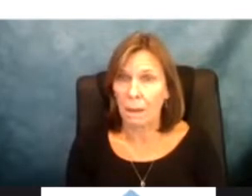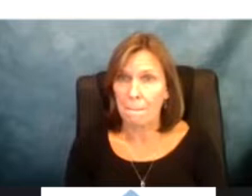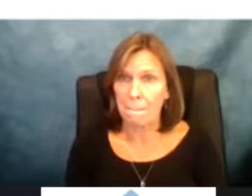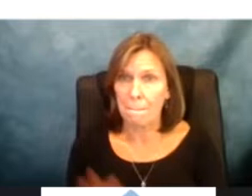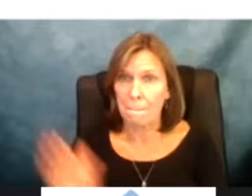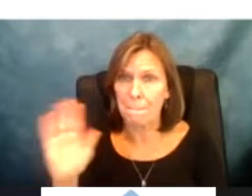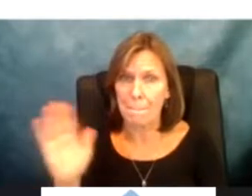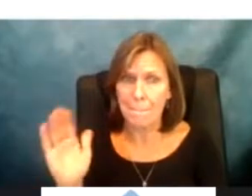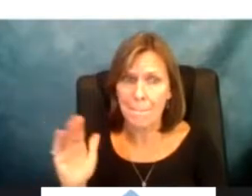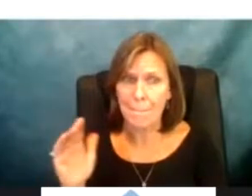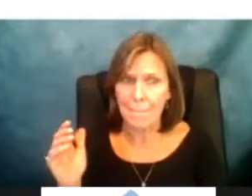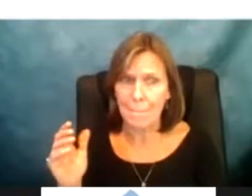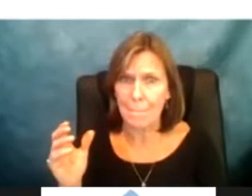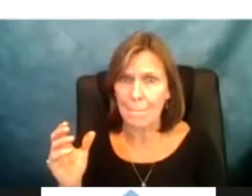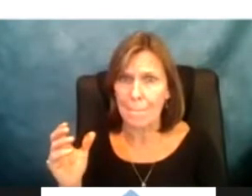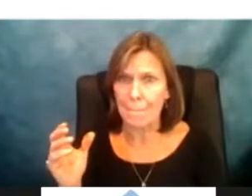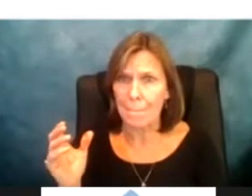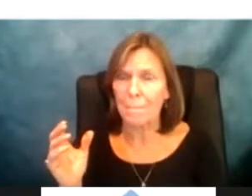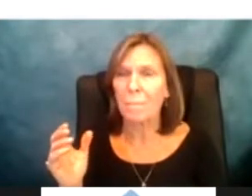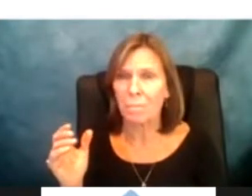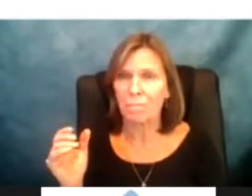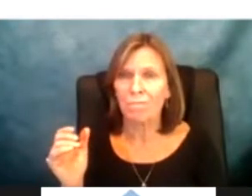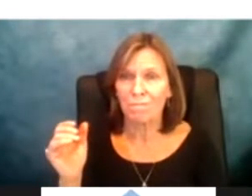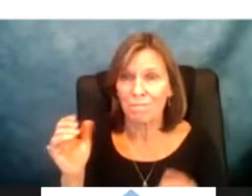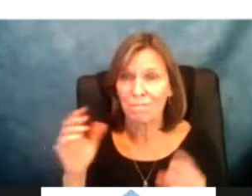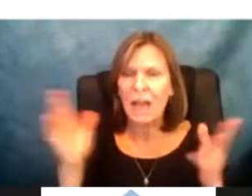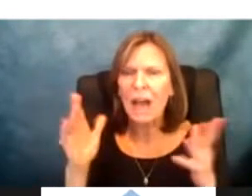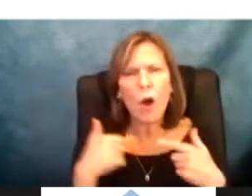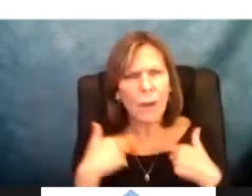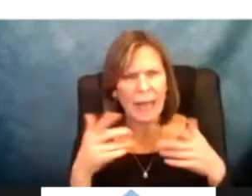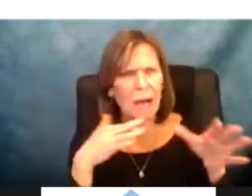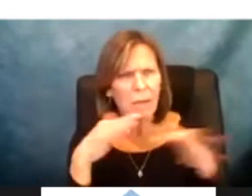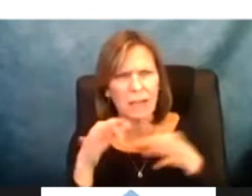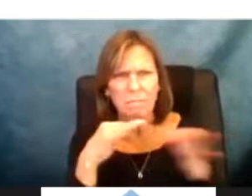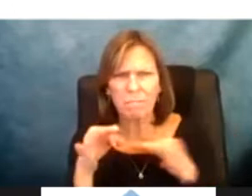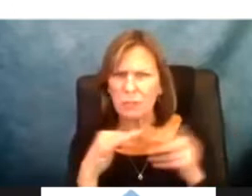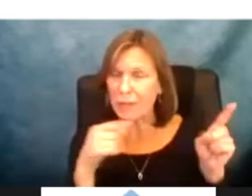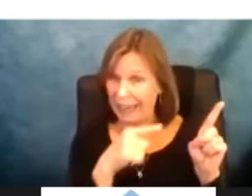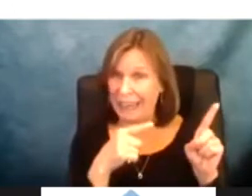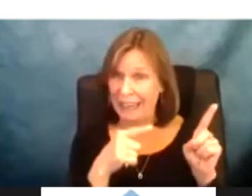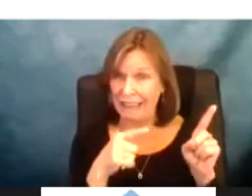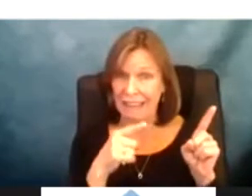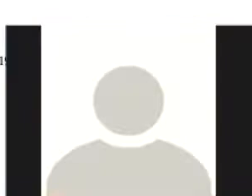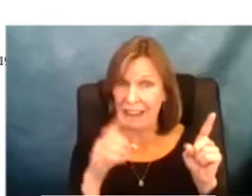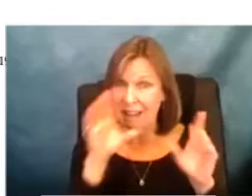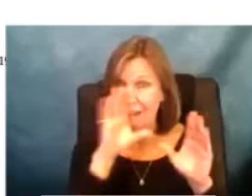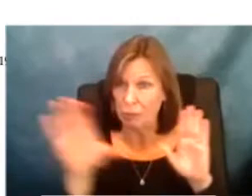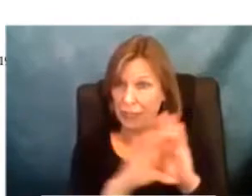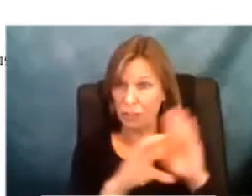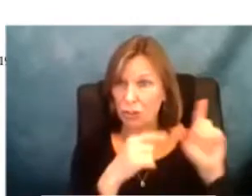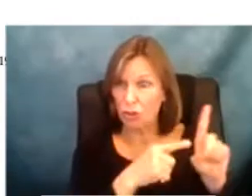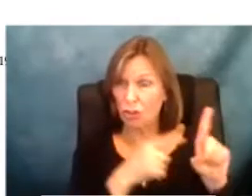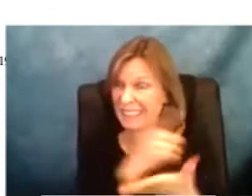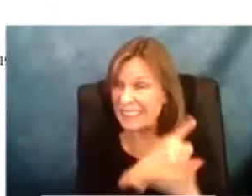Yeah, I think this will just play in the background. I'm going to read a quick description of it. This is a video graphic that illustrates the change in weekly